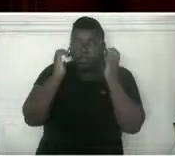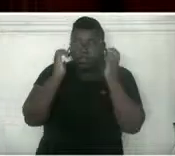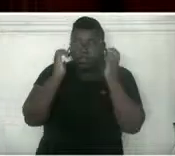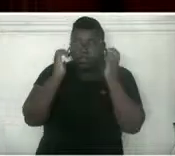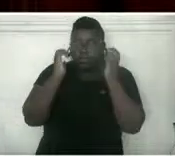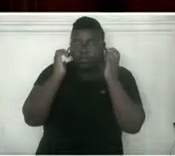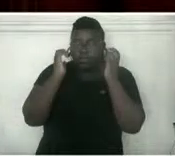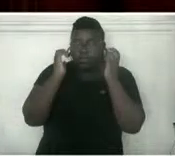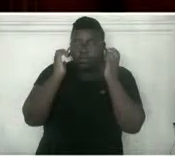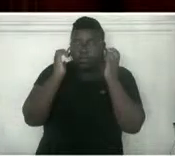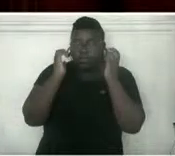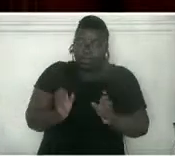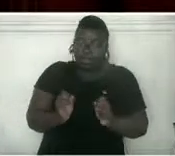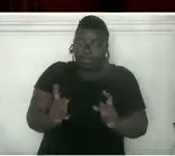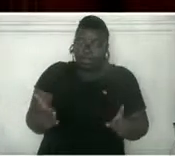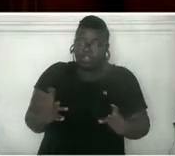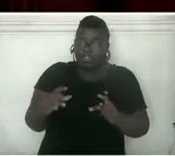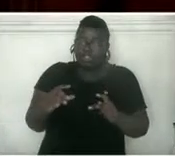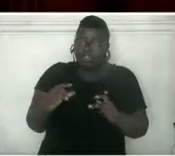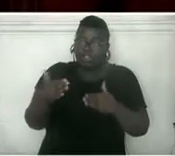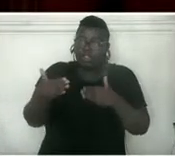emisebenzi acela ku-3,000.